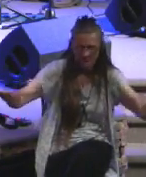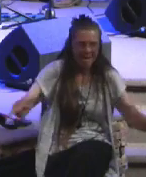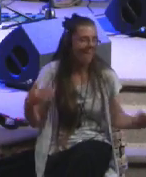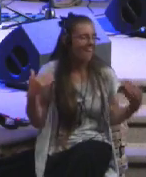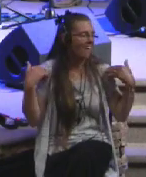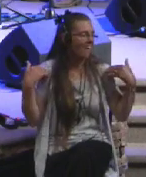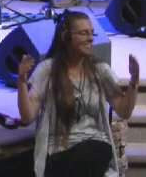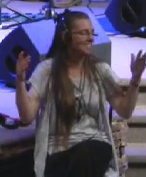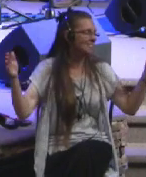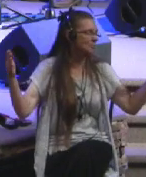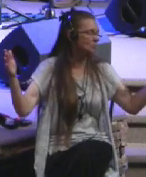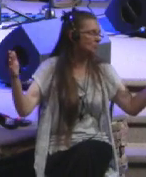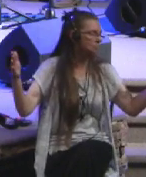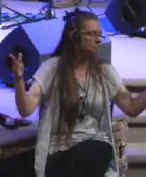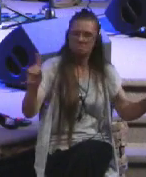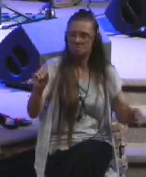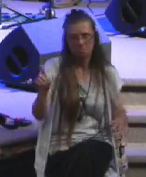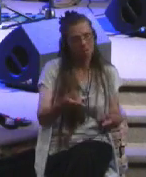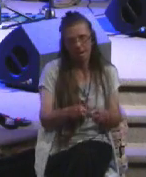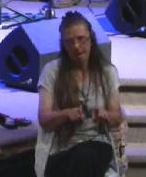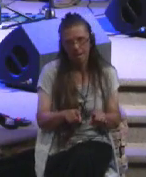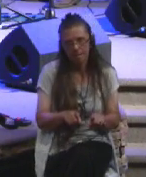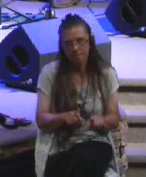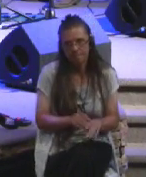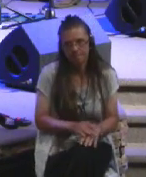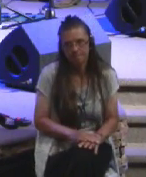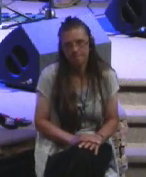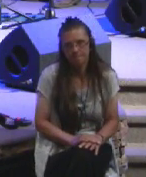angels. Because it's not going to happen.